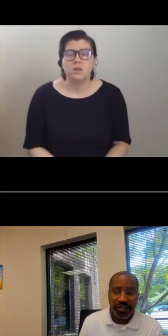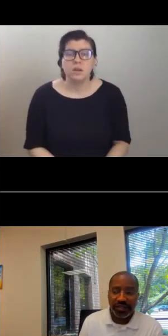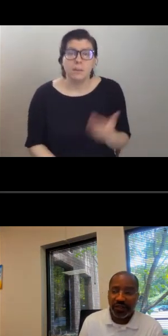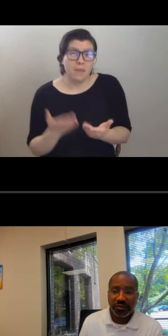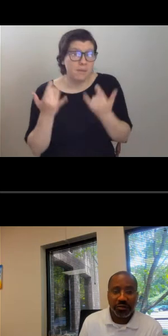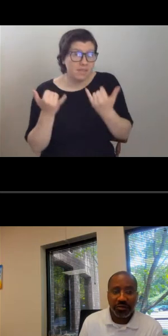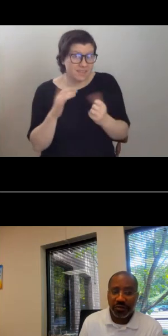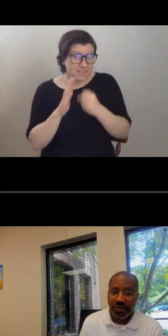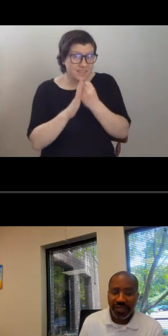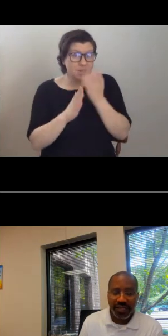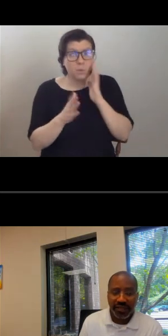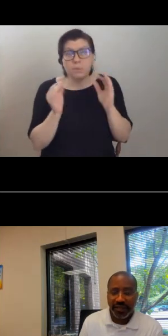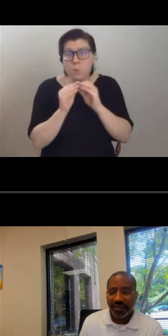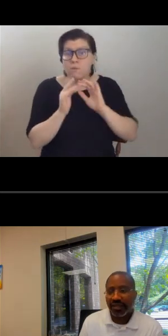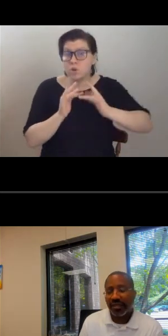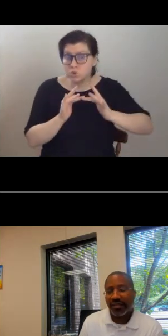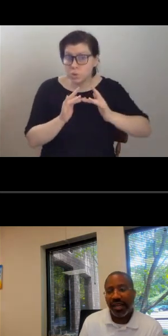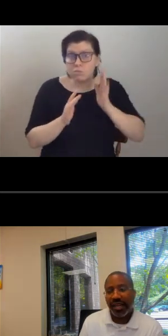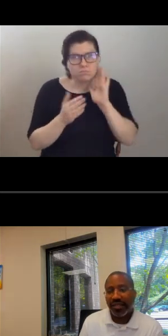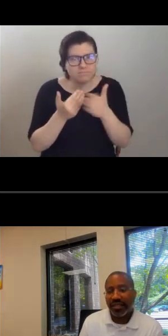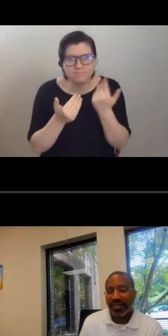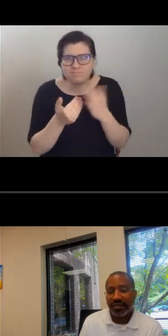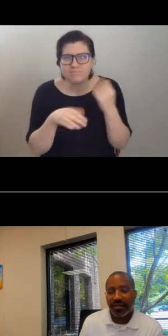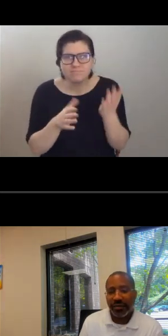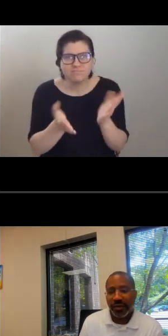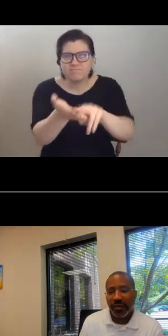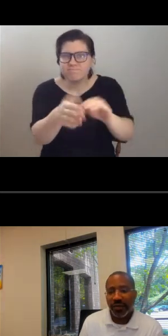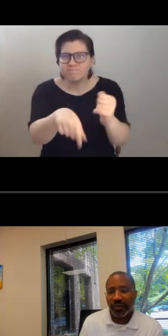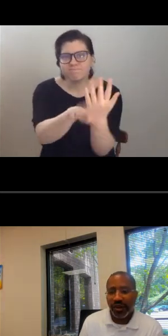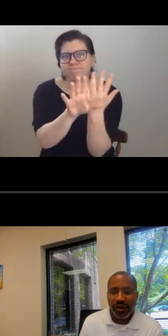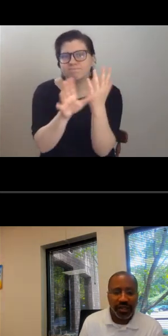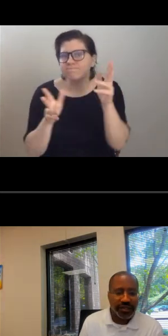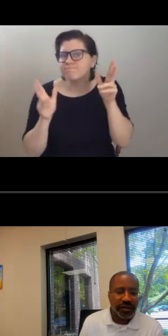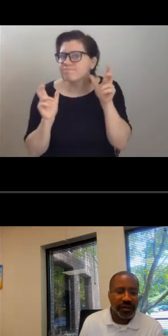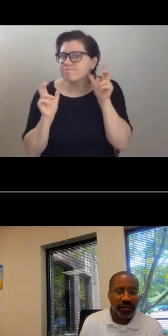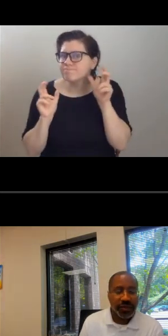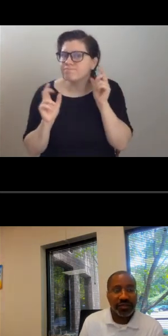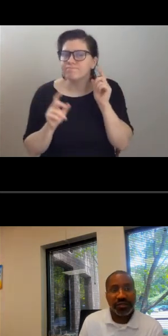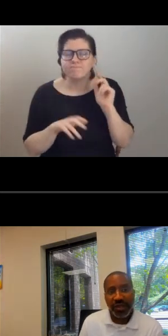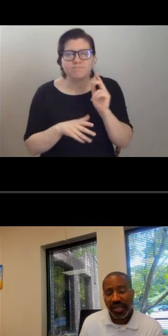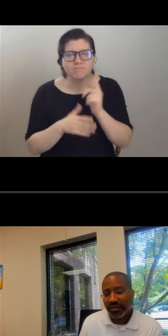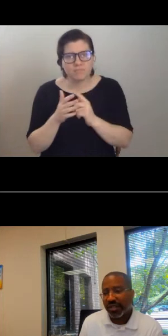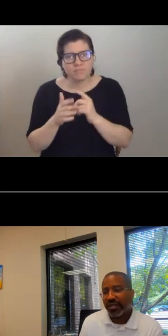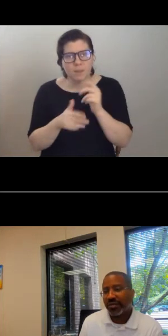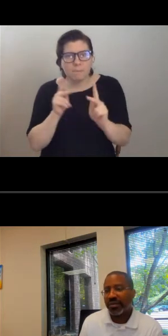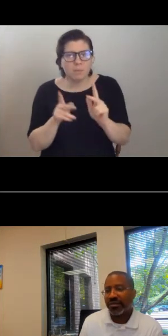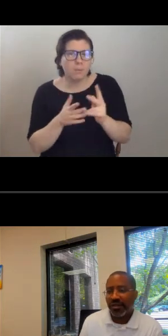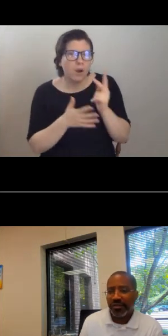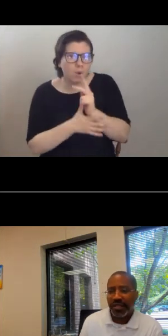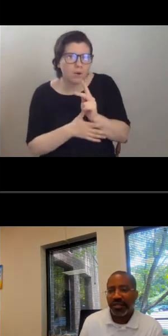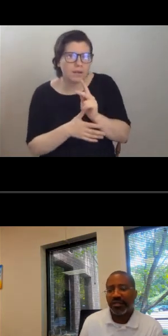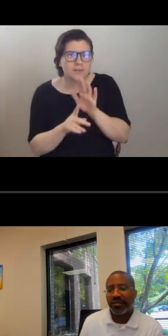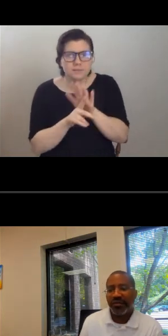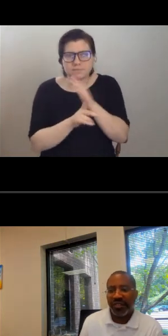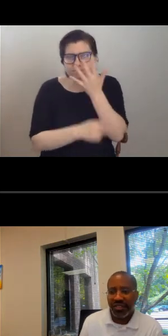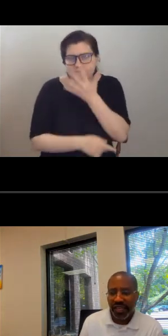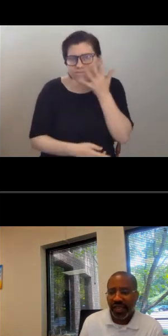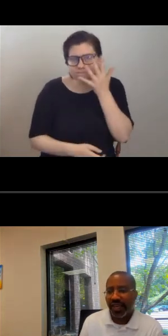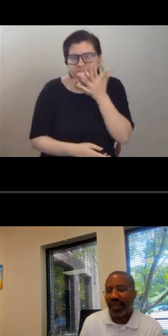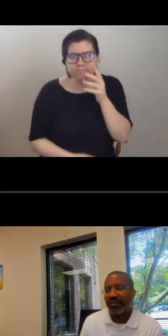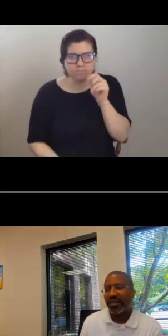a lot more that's virtual, so it'll be easy to just get online and listen to what people's priorities are, what their demeanor is, what their tone is,